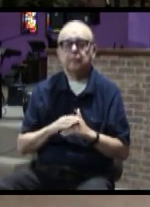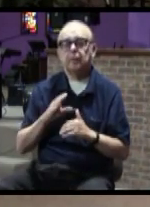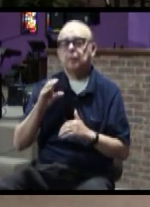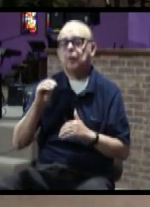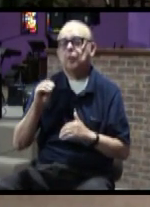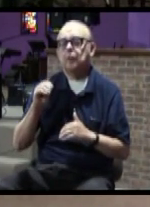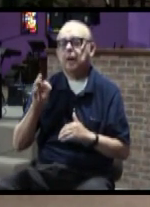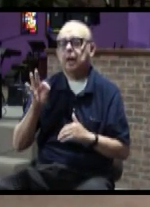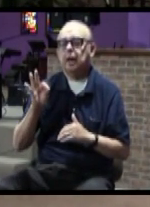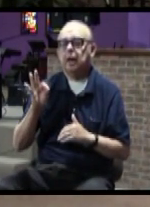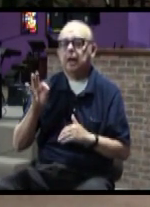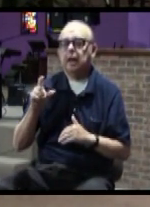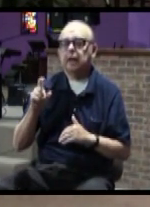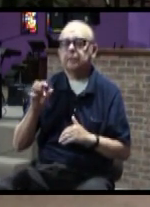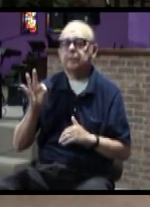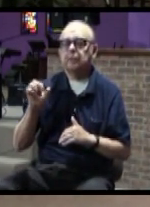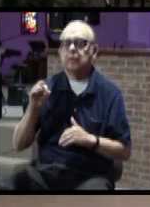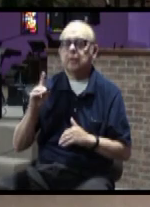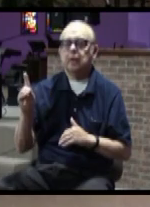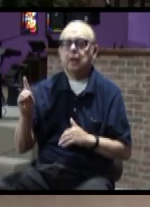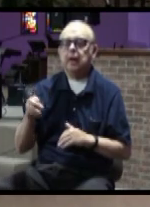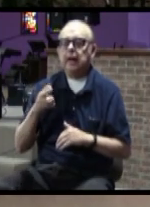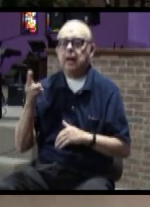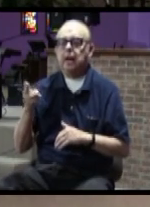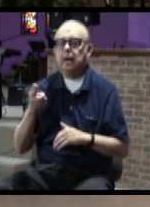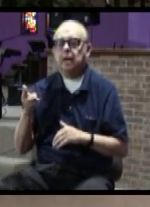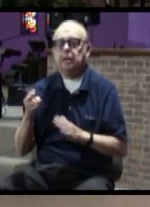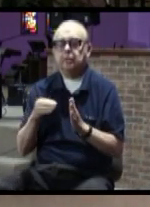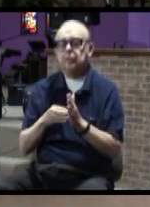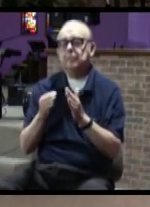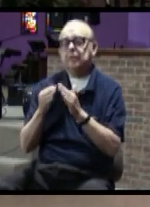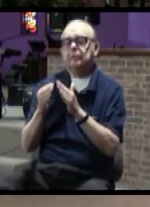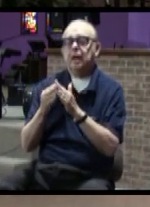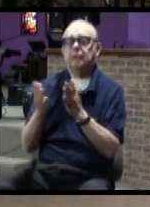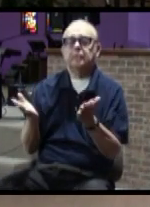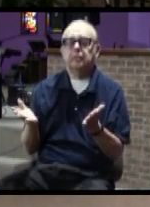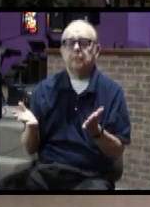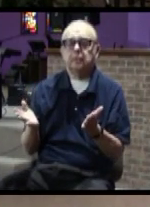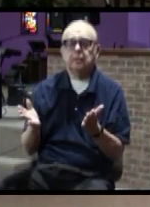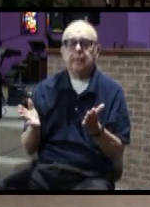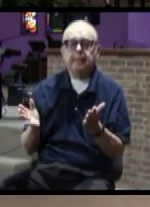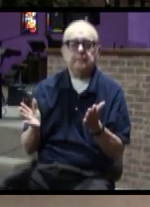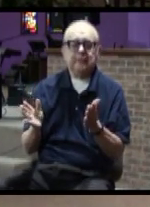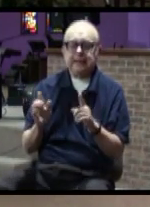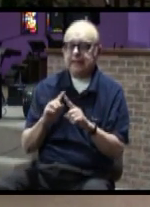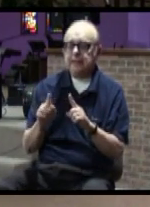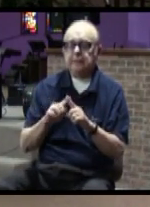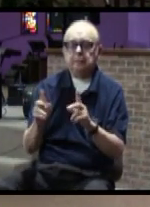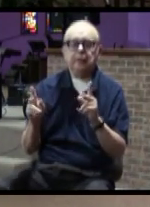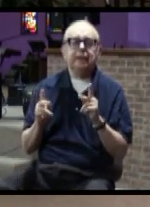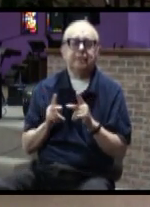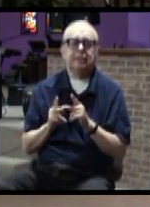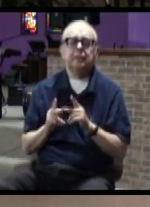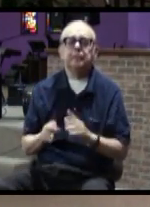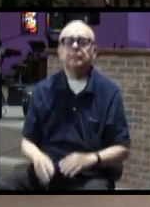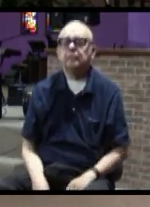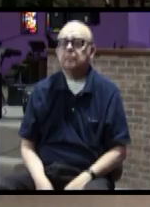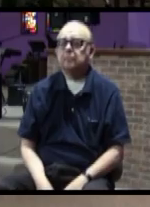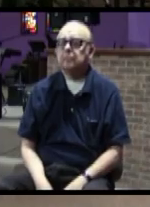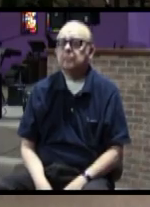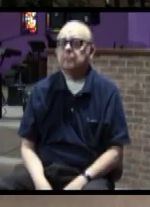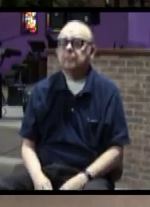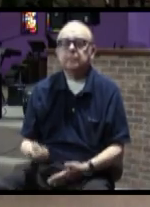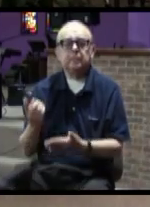all the way from Oxford to Hamilton to Middletown and all over.